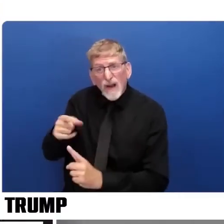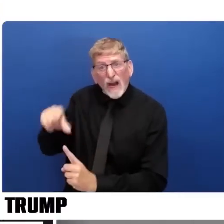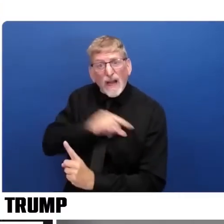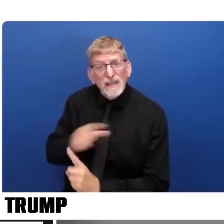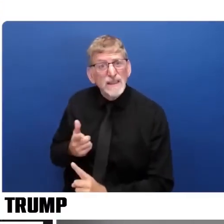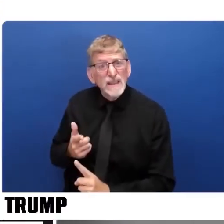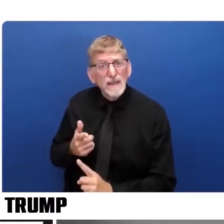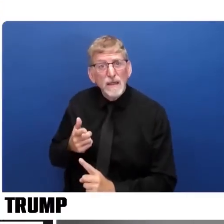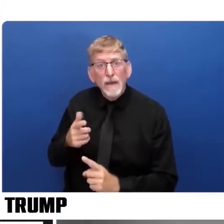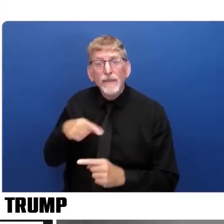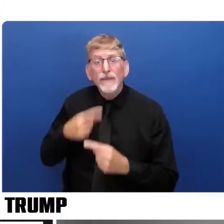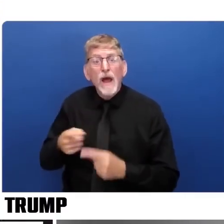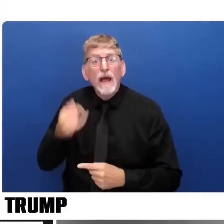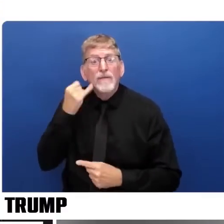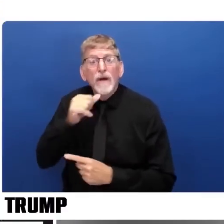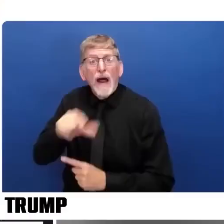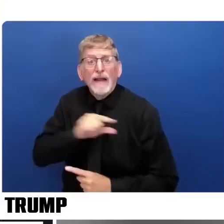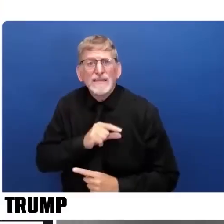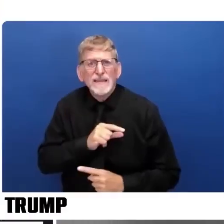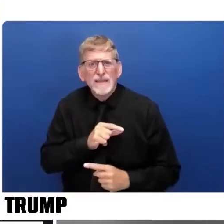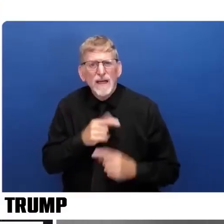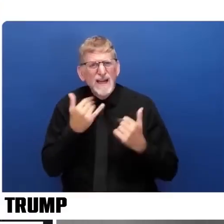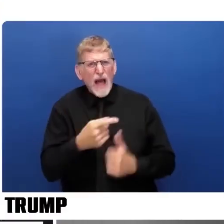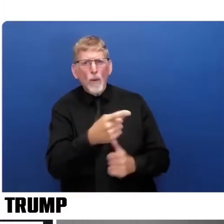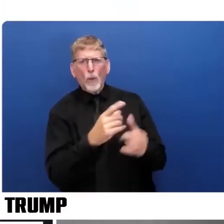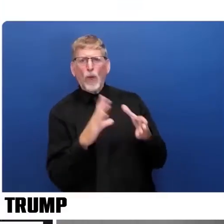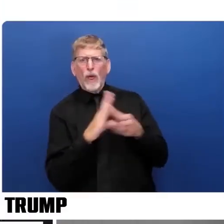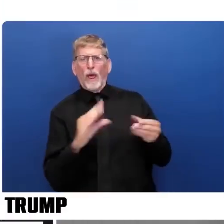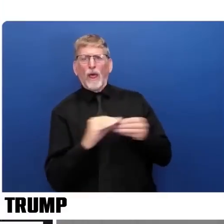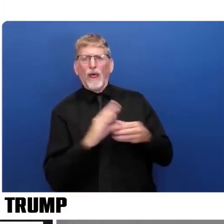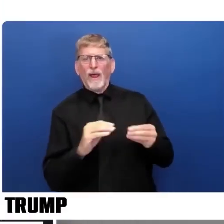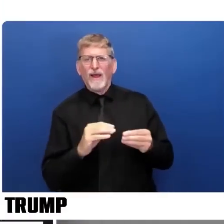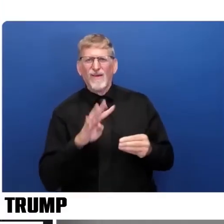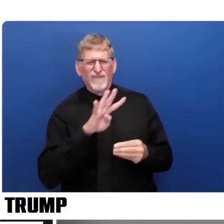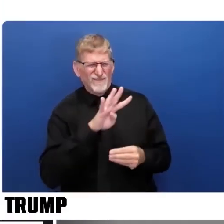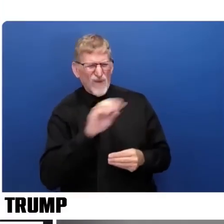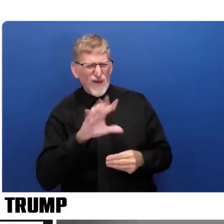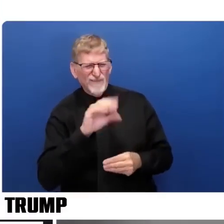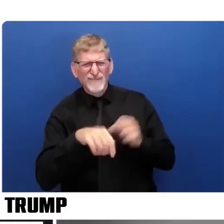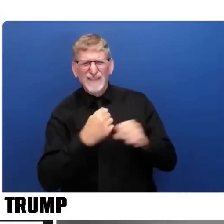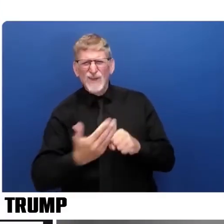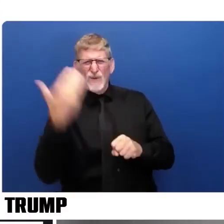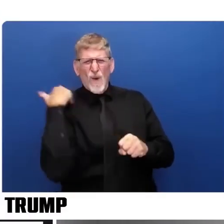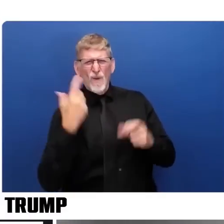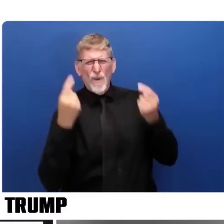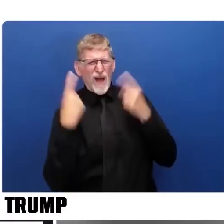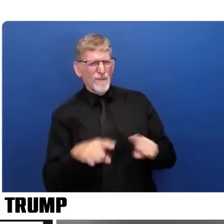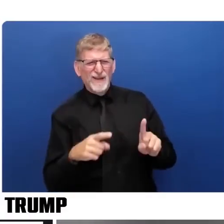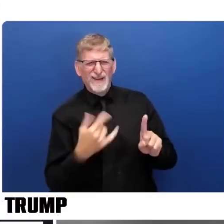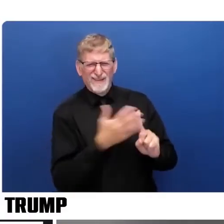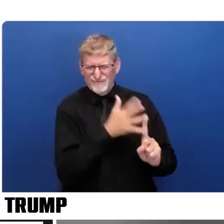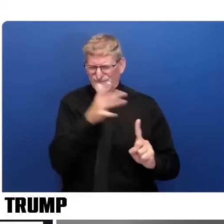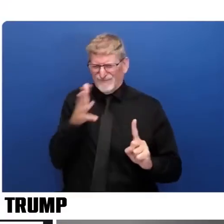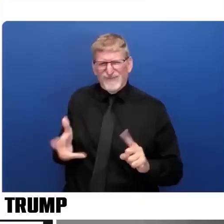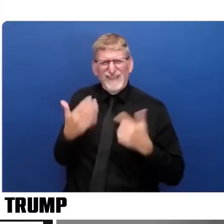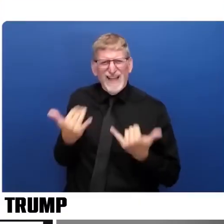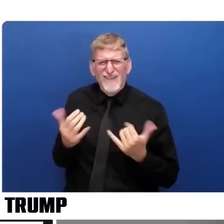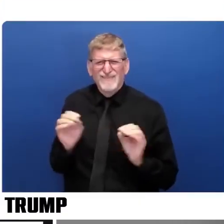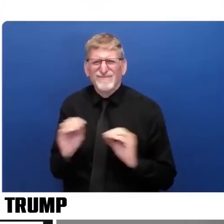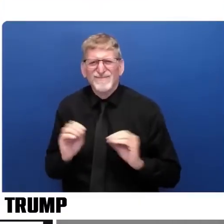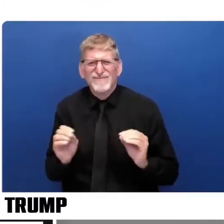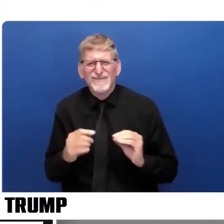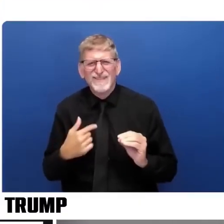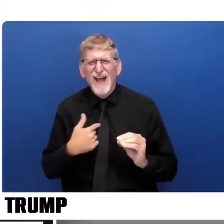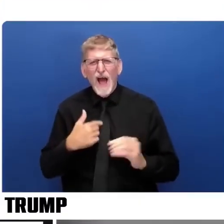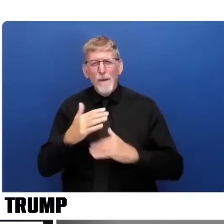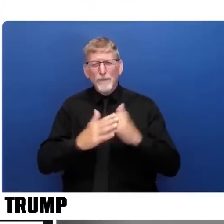back years, 40, 50 years ago, because there's nothing now. I built one of the greatest economies in the history of the